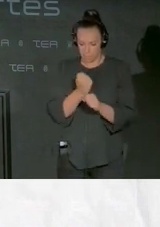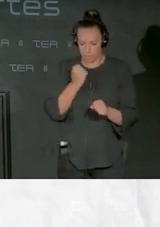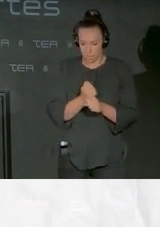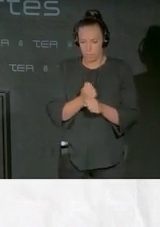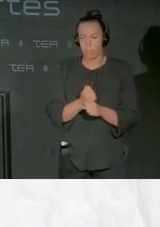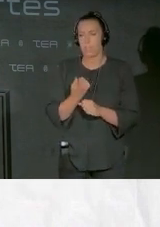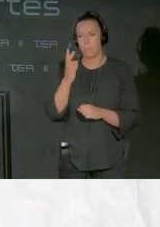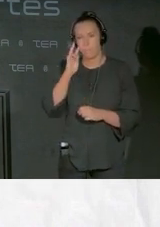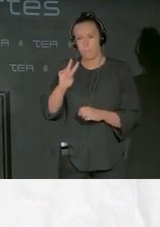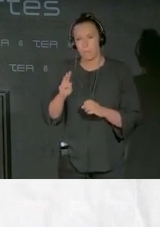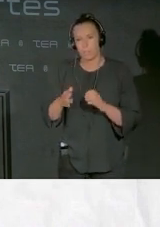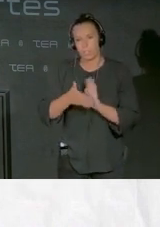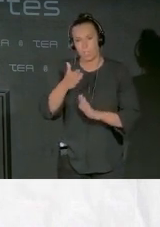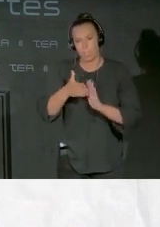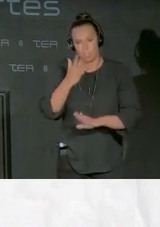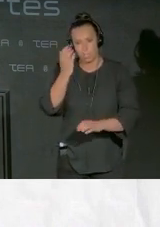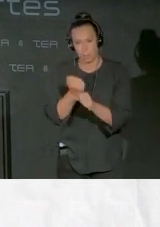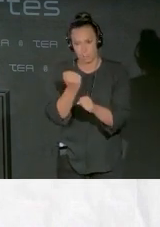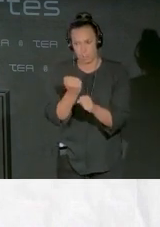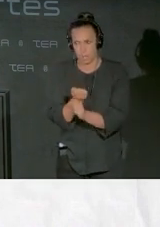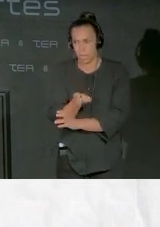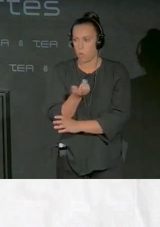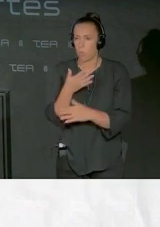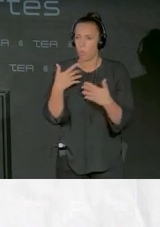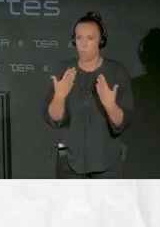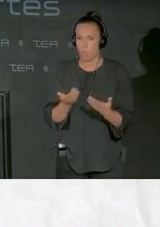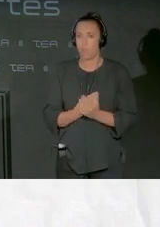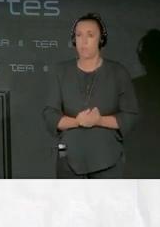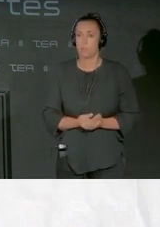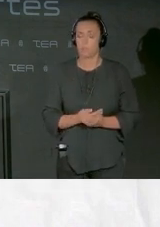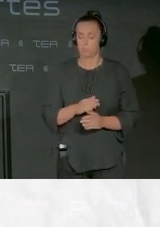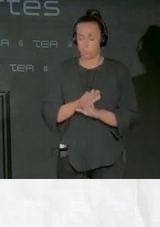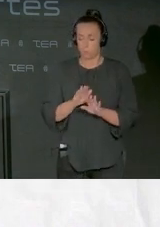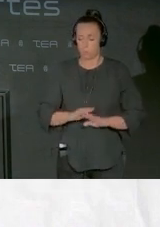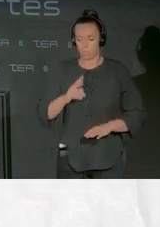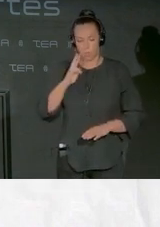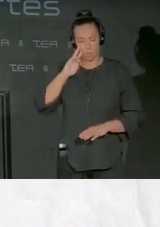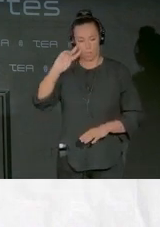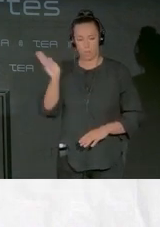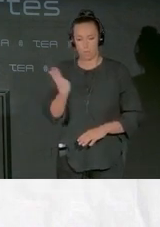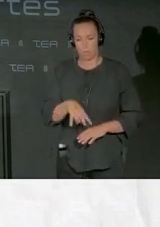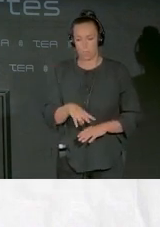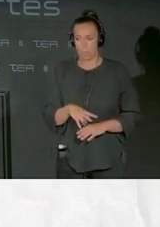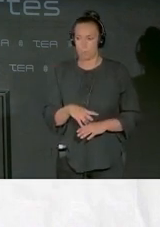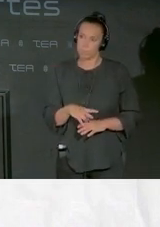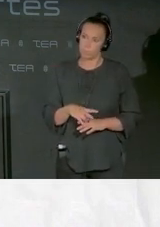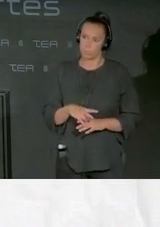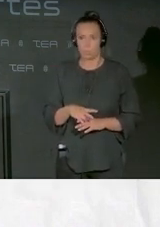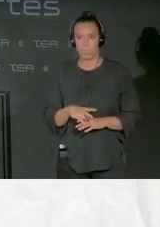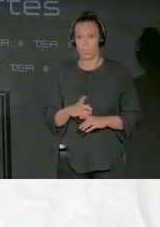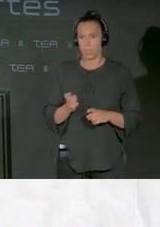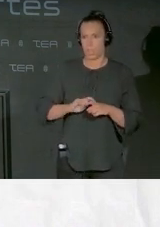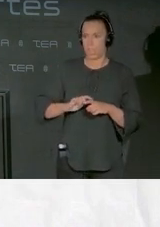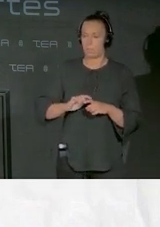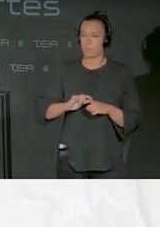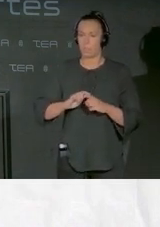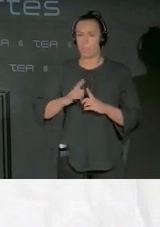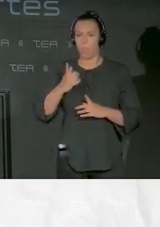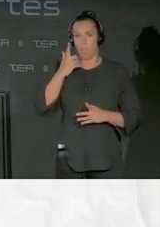lastly, as we've heard again, recognising that, that video games have got an artistic and creative dimension, they're an art form. We looked